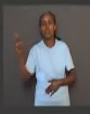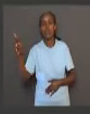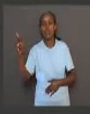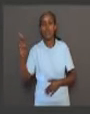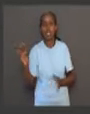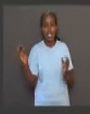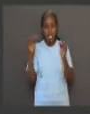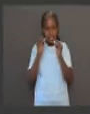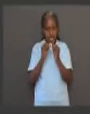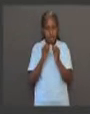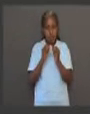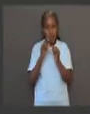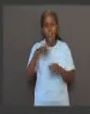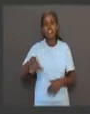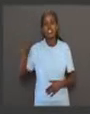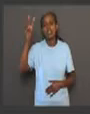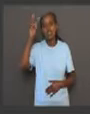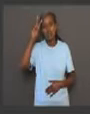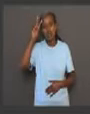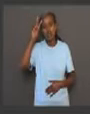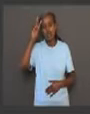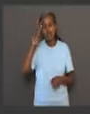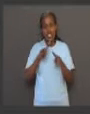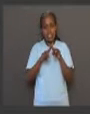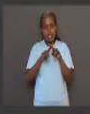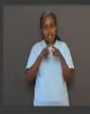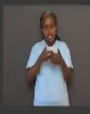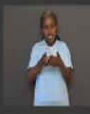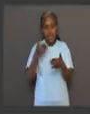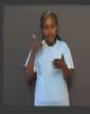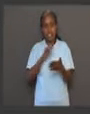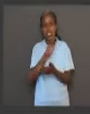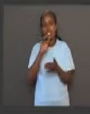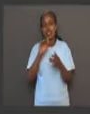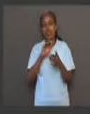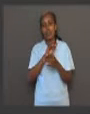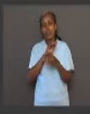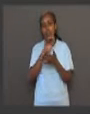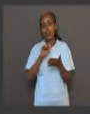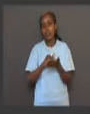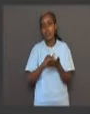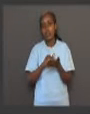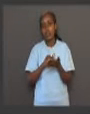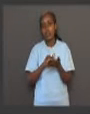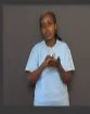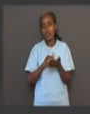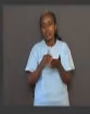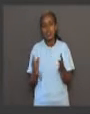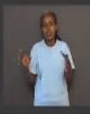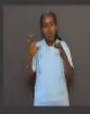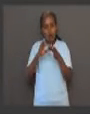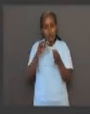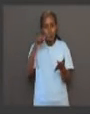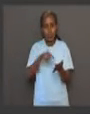the sum of the squares of the difference between corresponding coordinates of